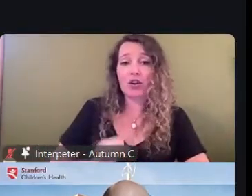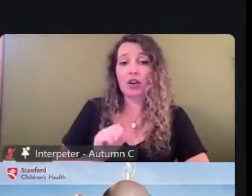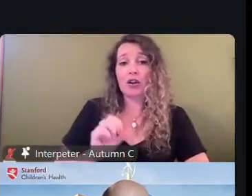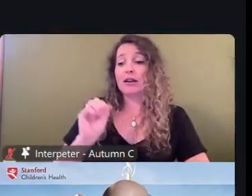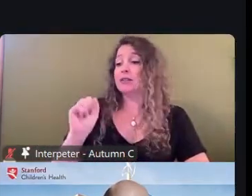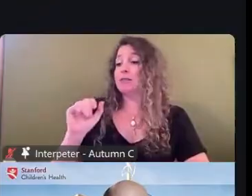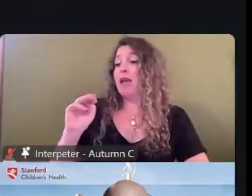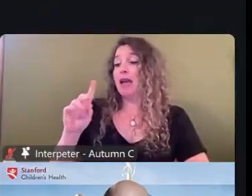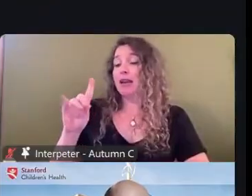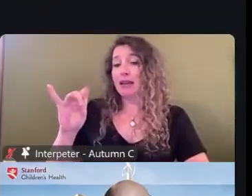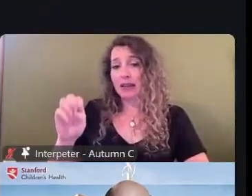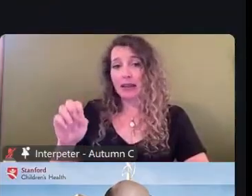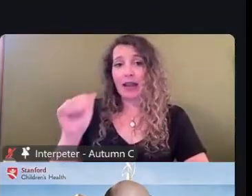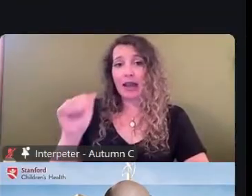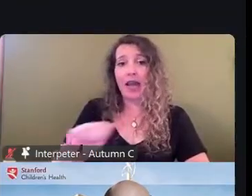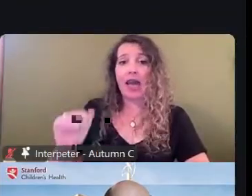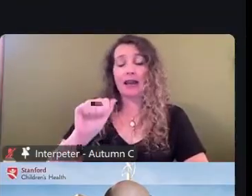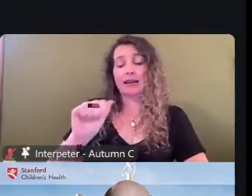stanfordsmatty@stanford.edu.